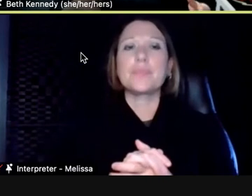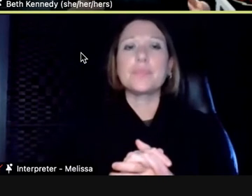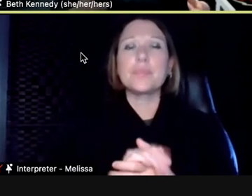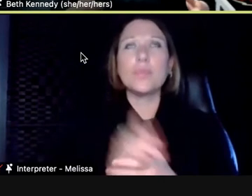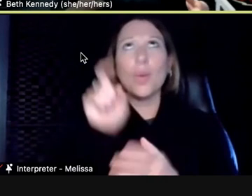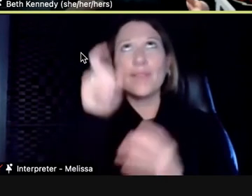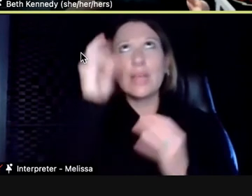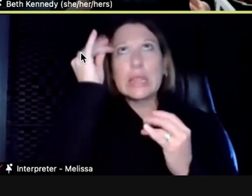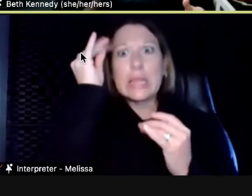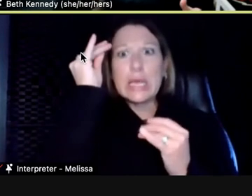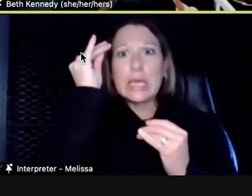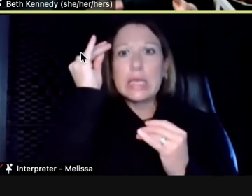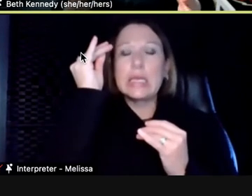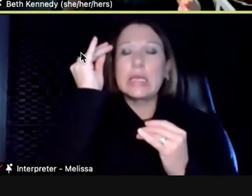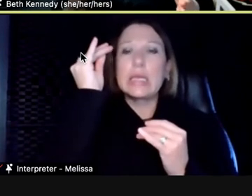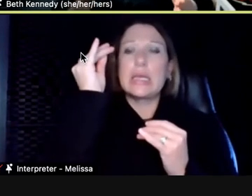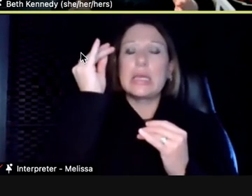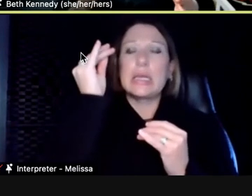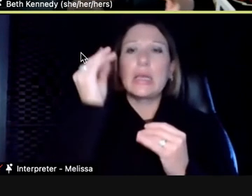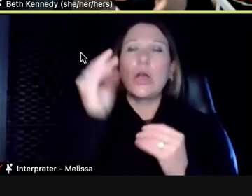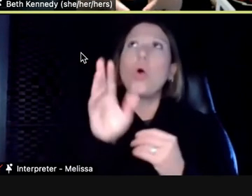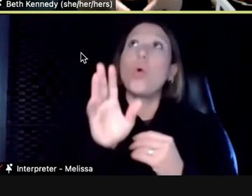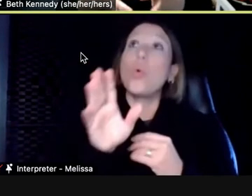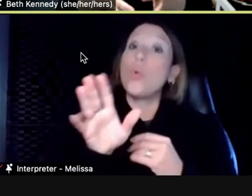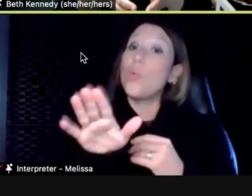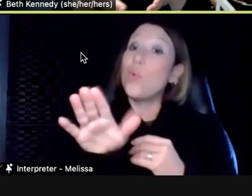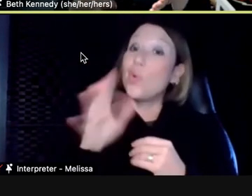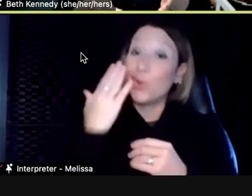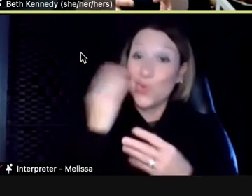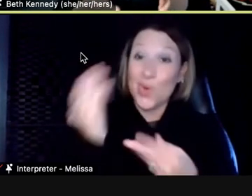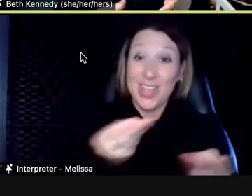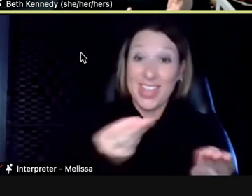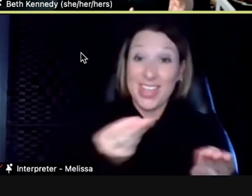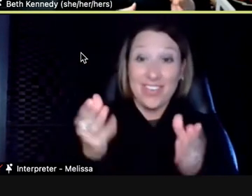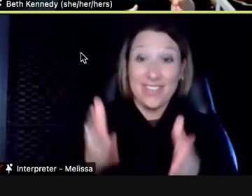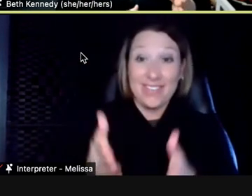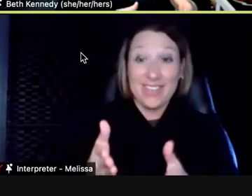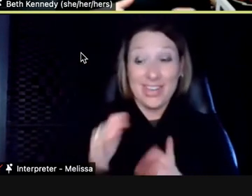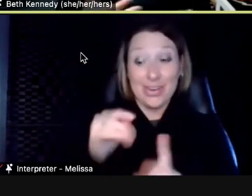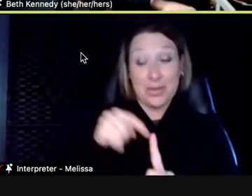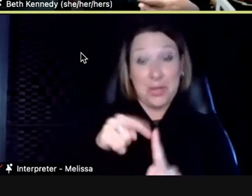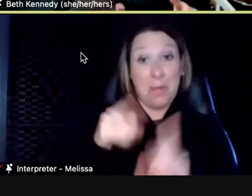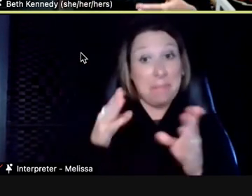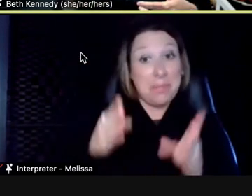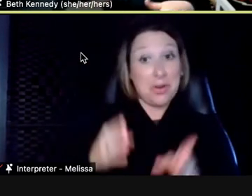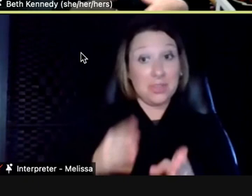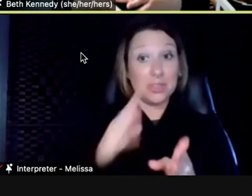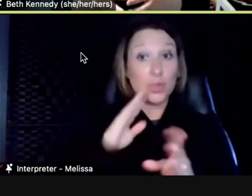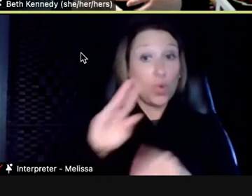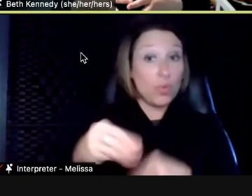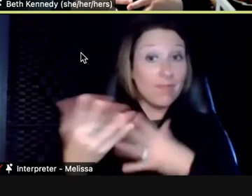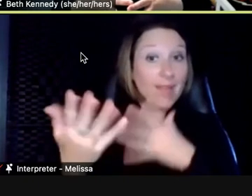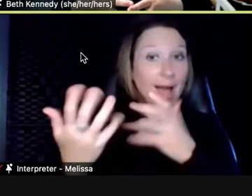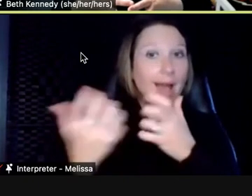about this thing. Well, an intervener is this person who provides accommodations. And